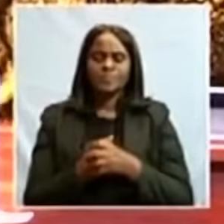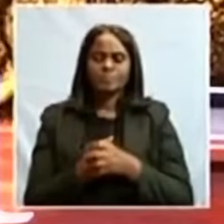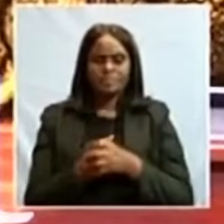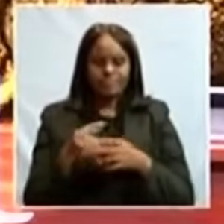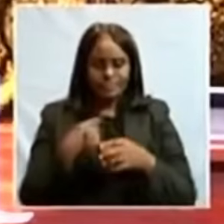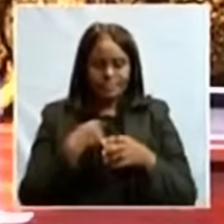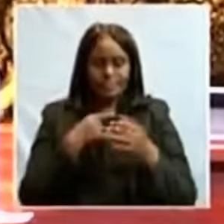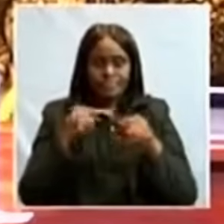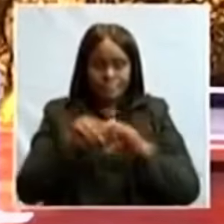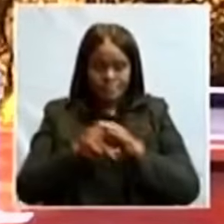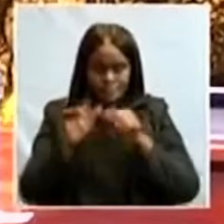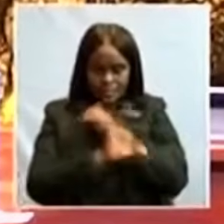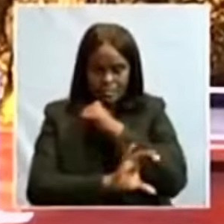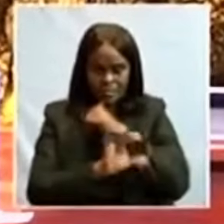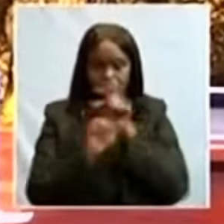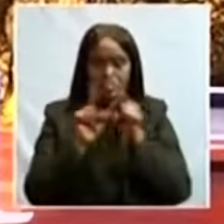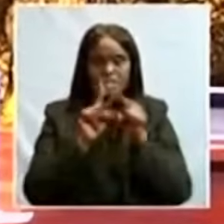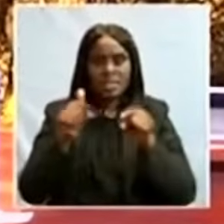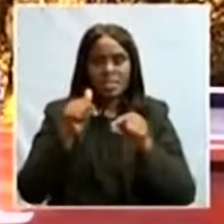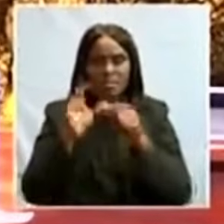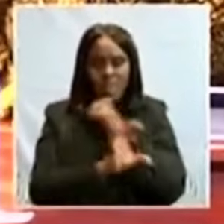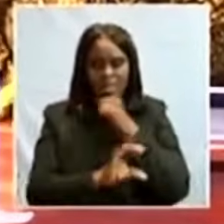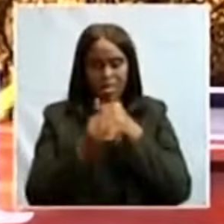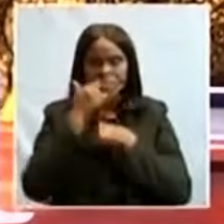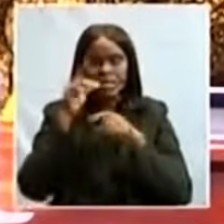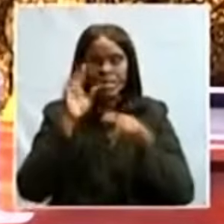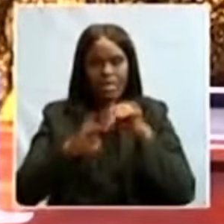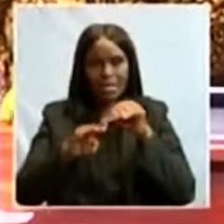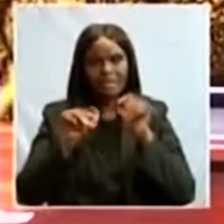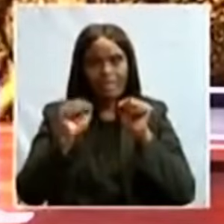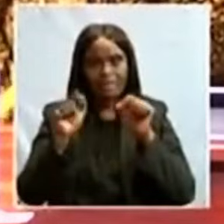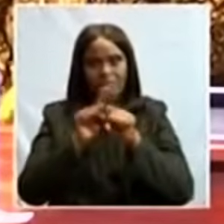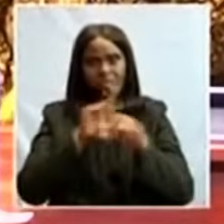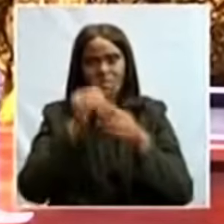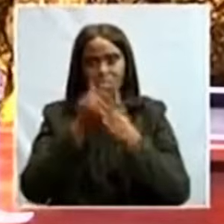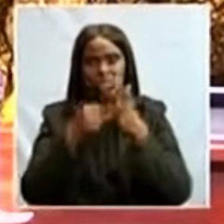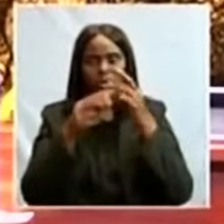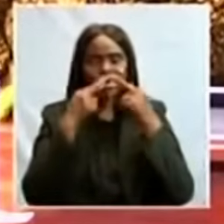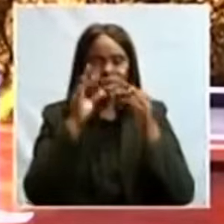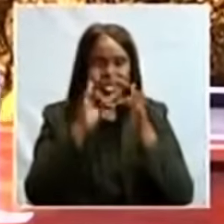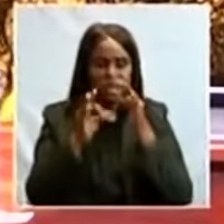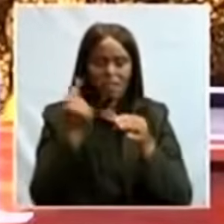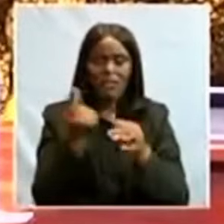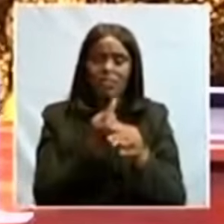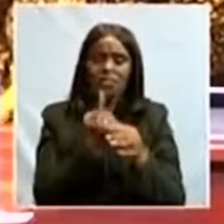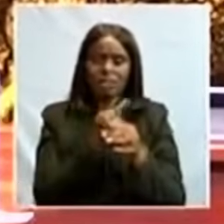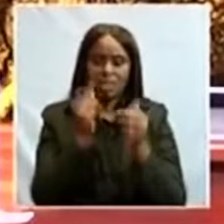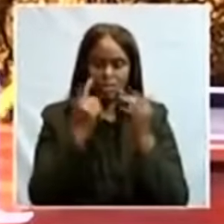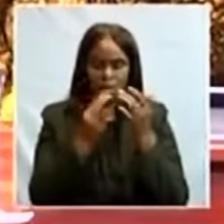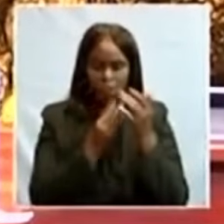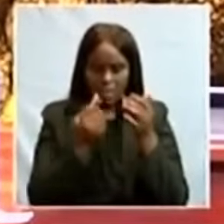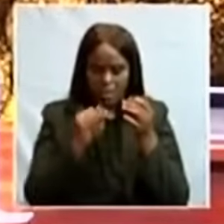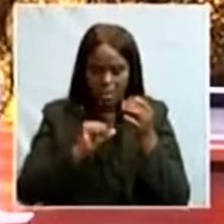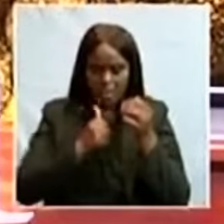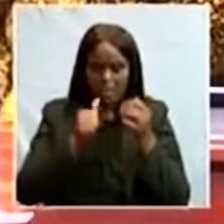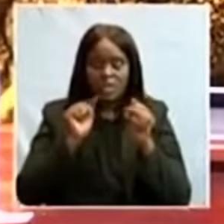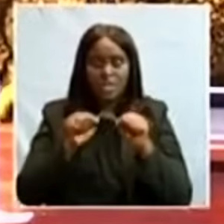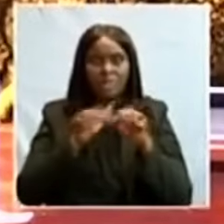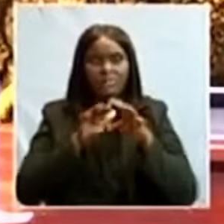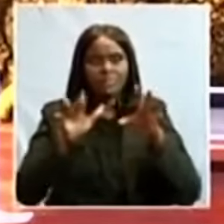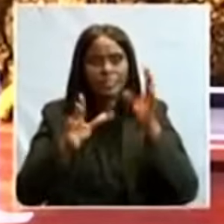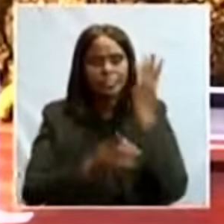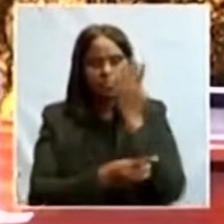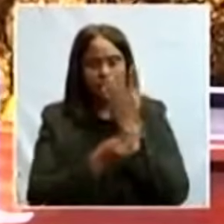And the country, Madam Speaker, stands to do better than the aforementioned achievements if only we can roll out the development